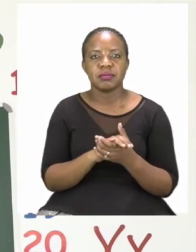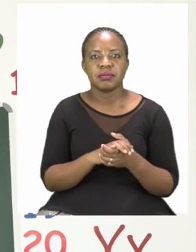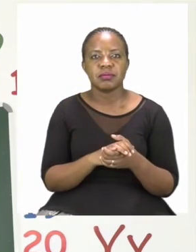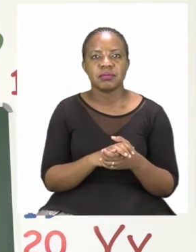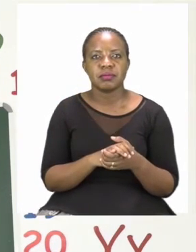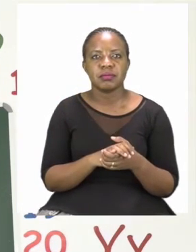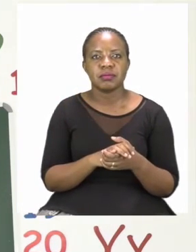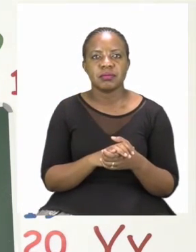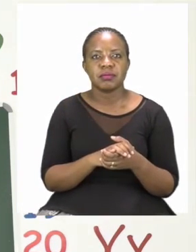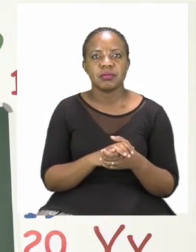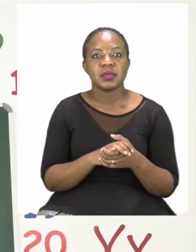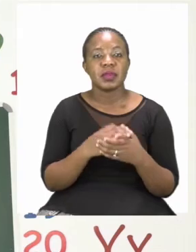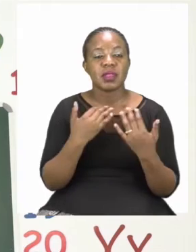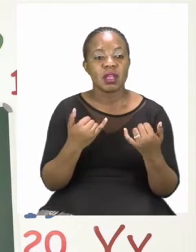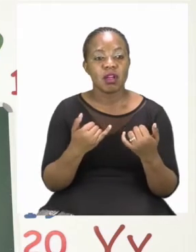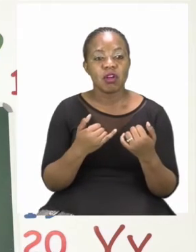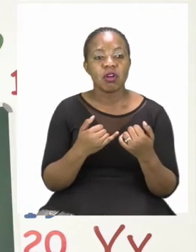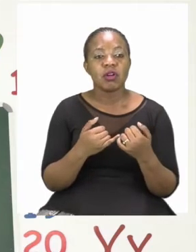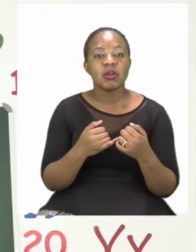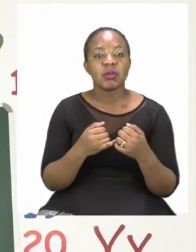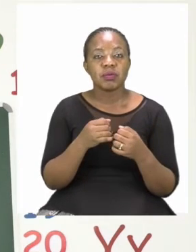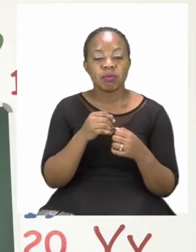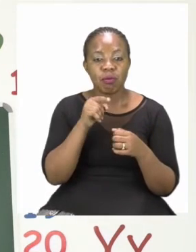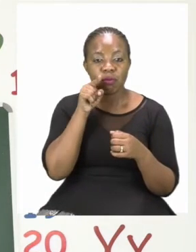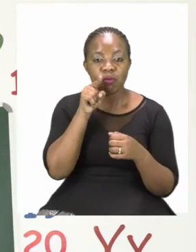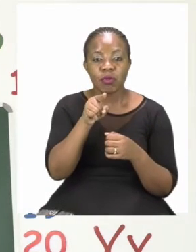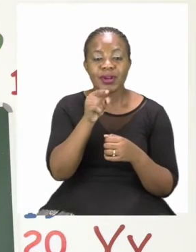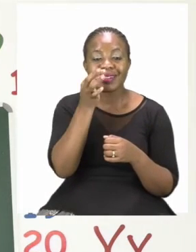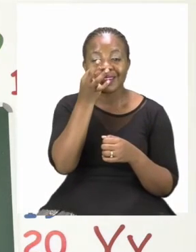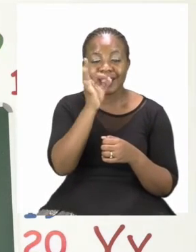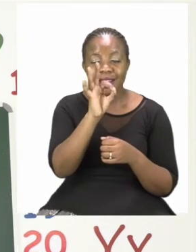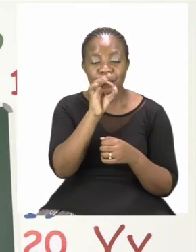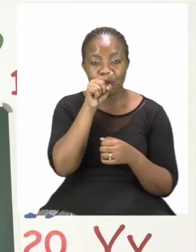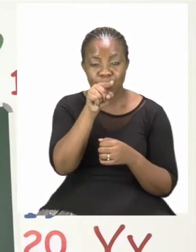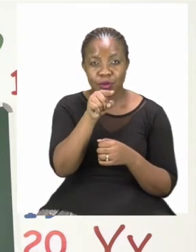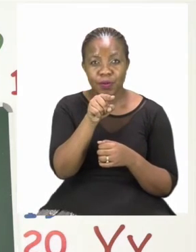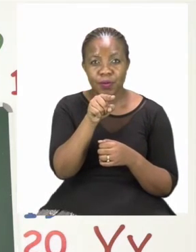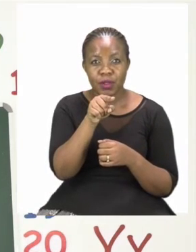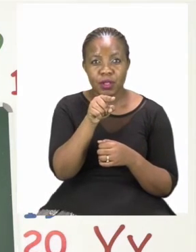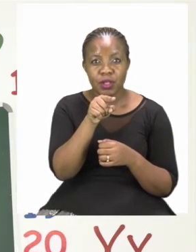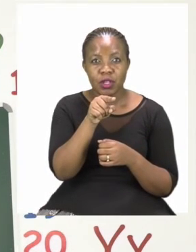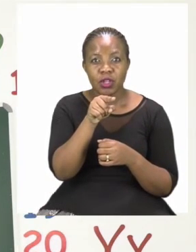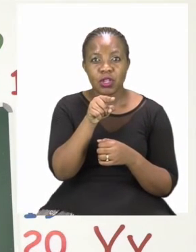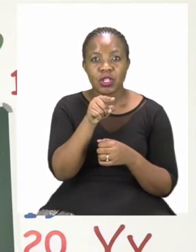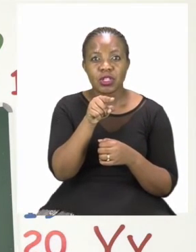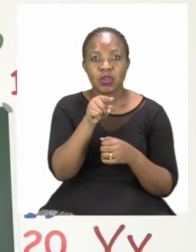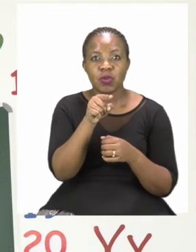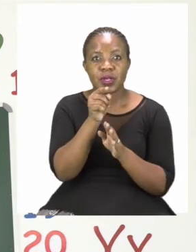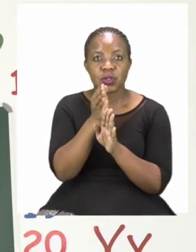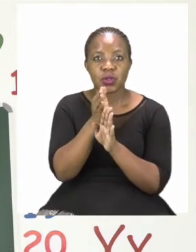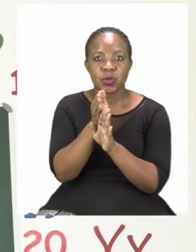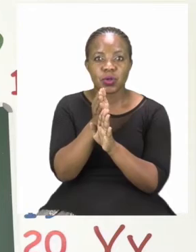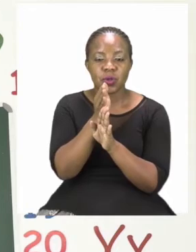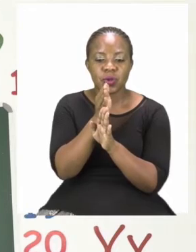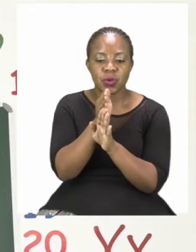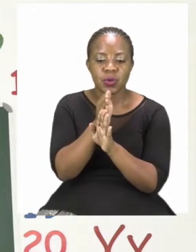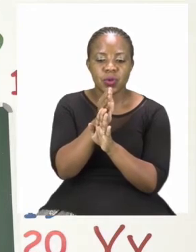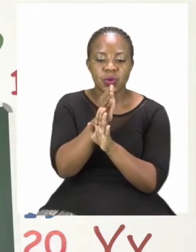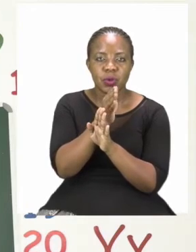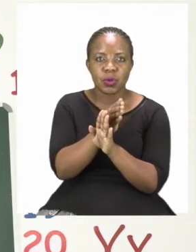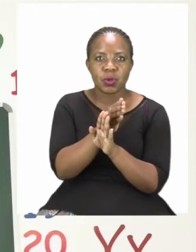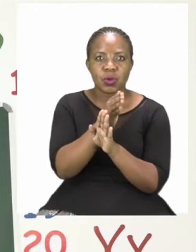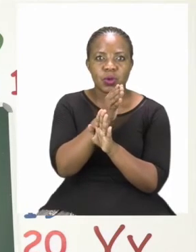put our ruler at 9. And now it wants us to minus. And how we're going to do that